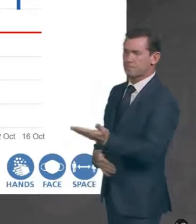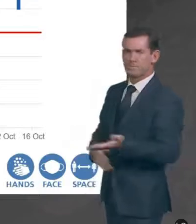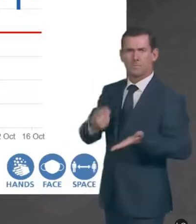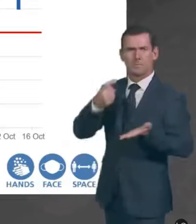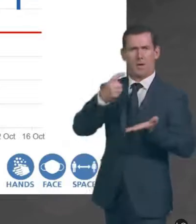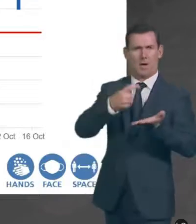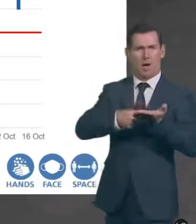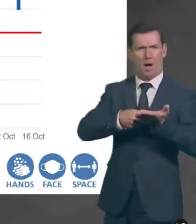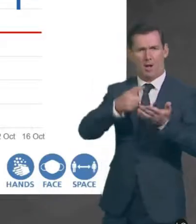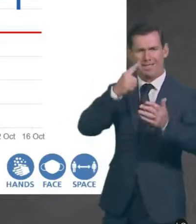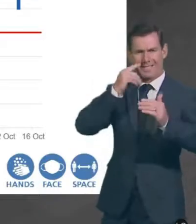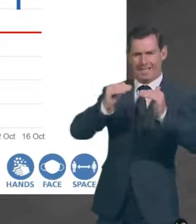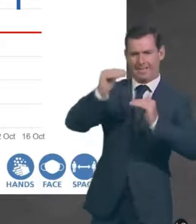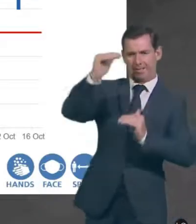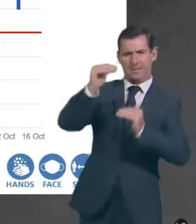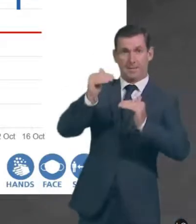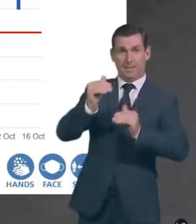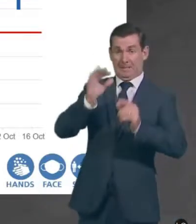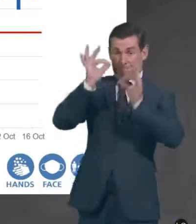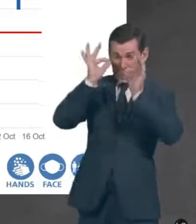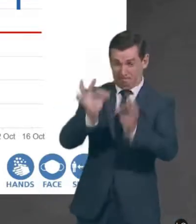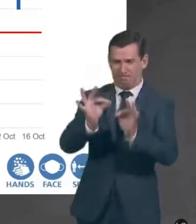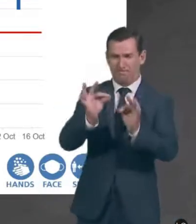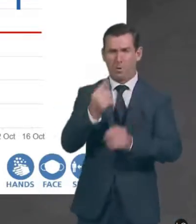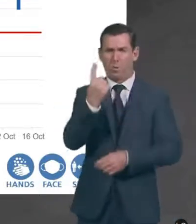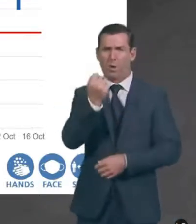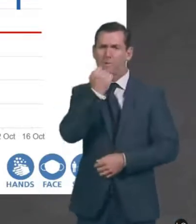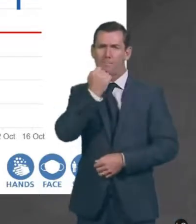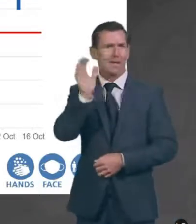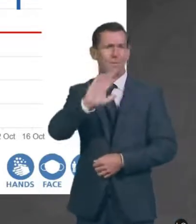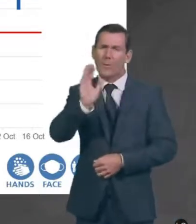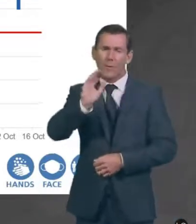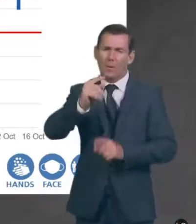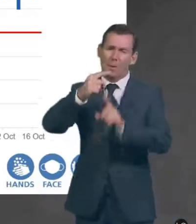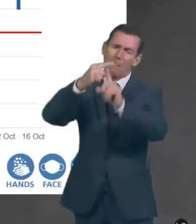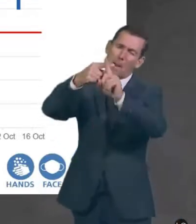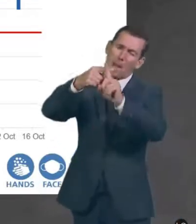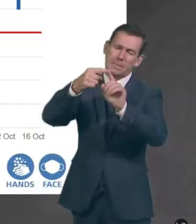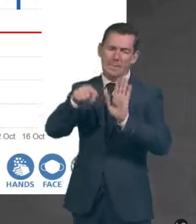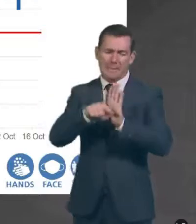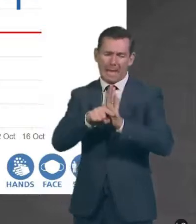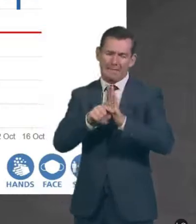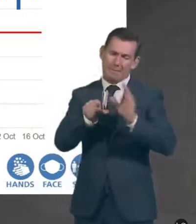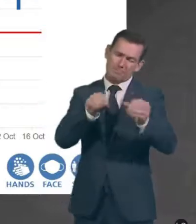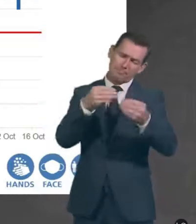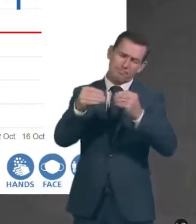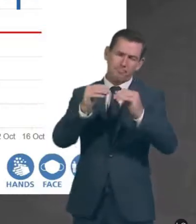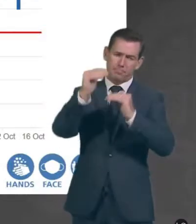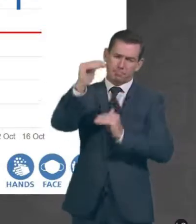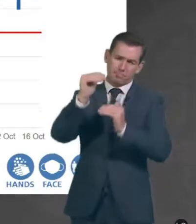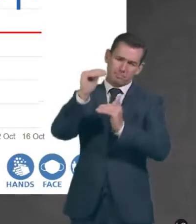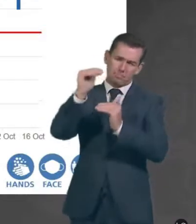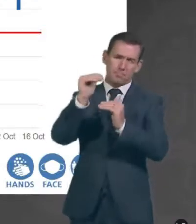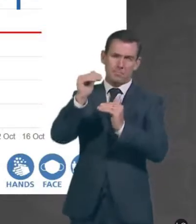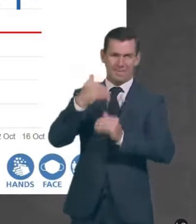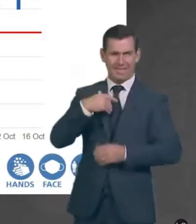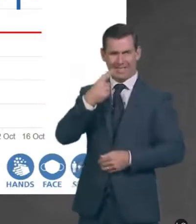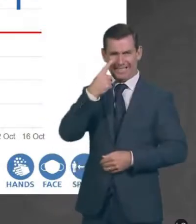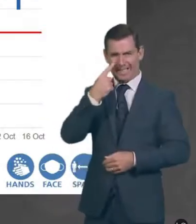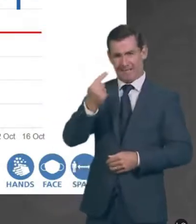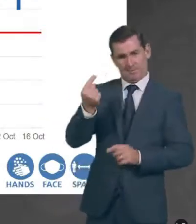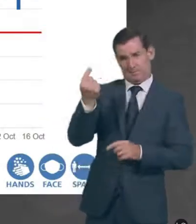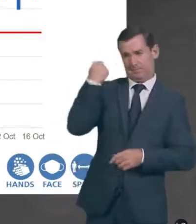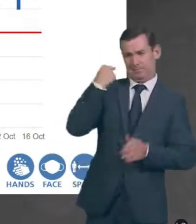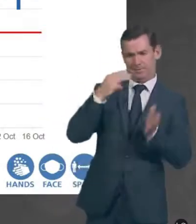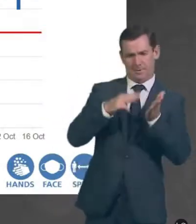value, there's a range from time in May through to now. And the first thing to say is that the